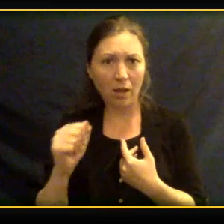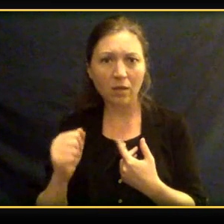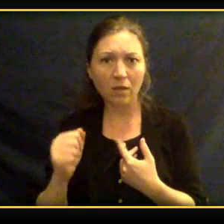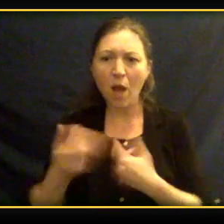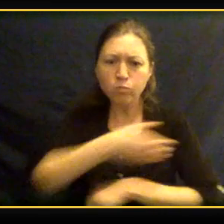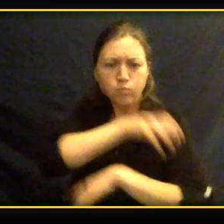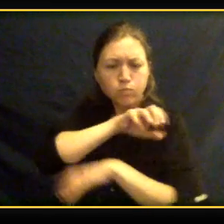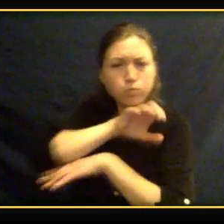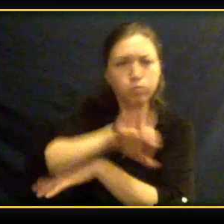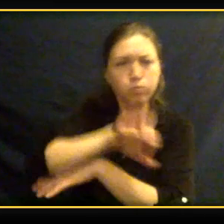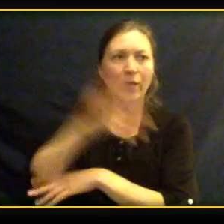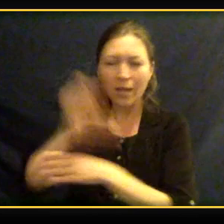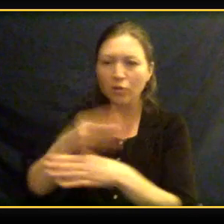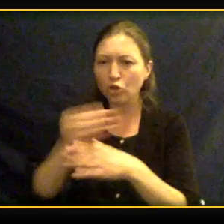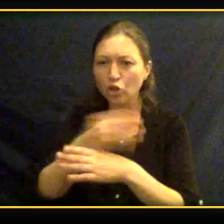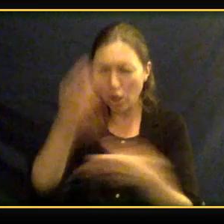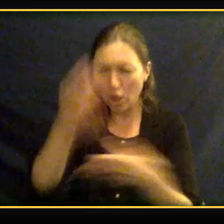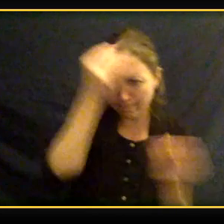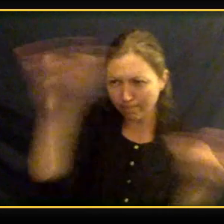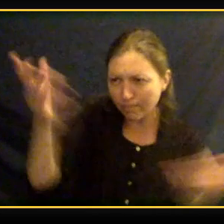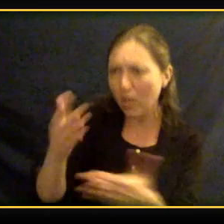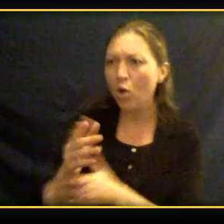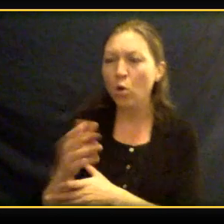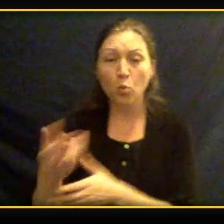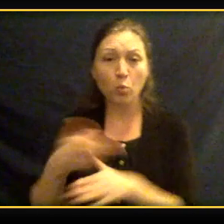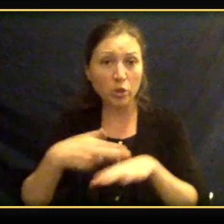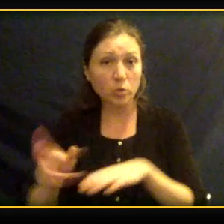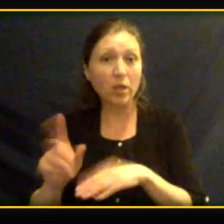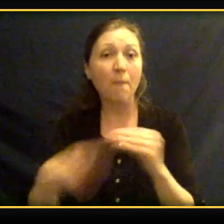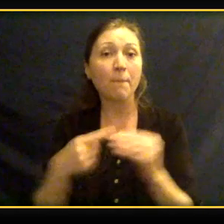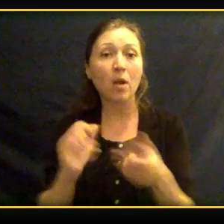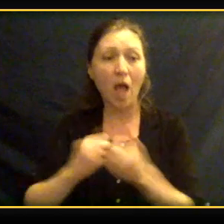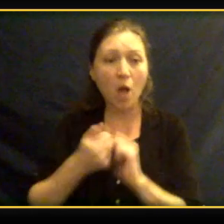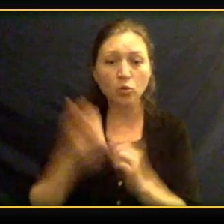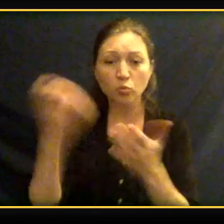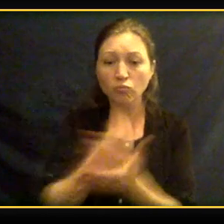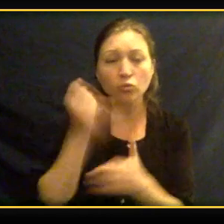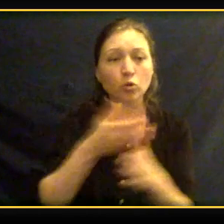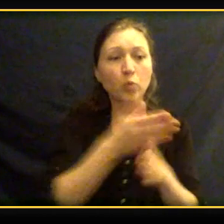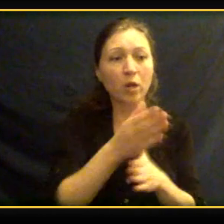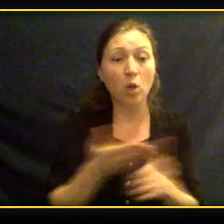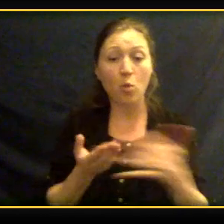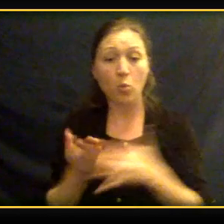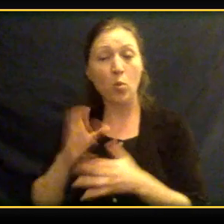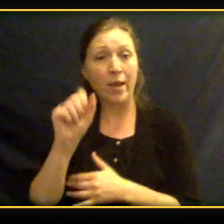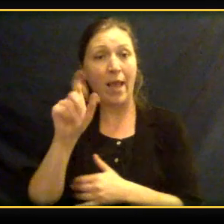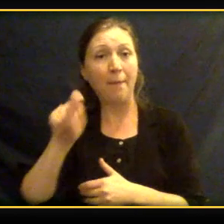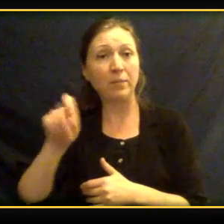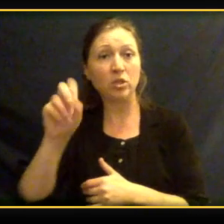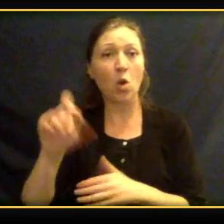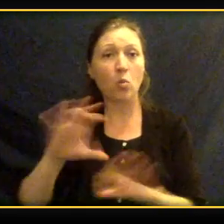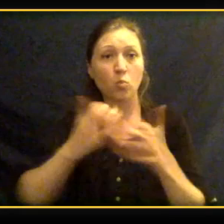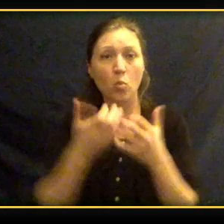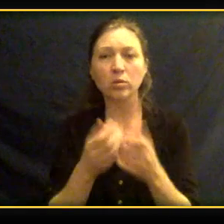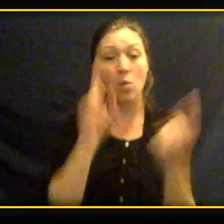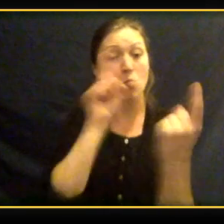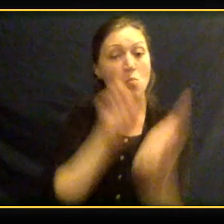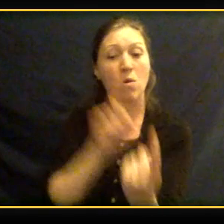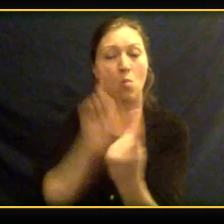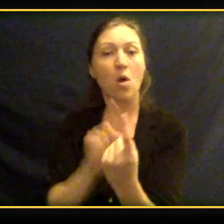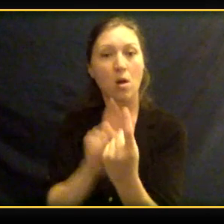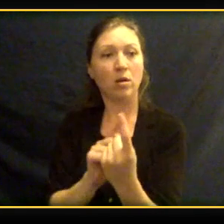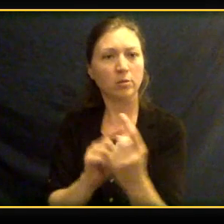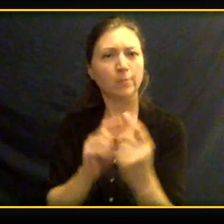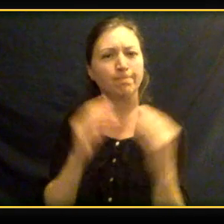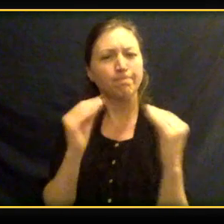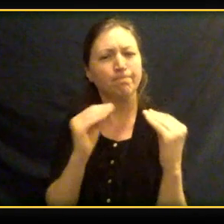knowledge and resources about career seeking. Through their capstone course and one-on-one career coaching, this program is helping build a